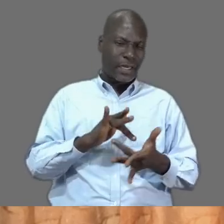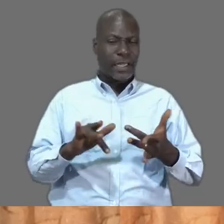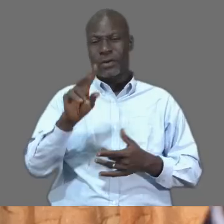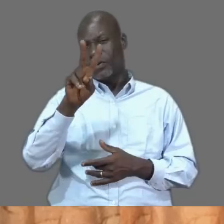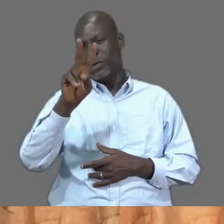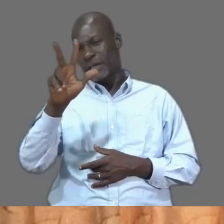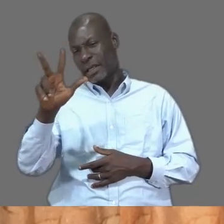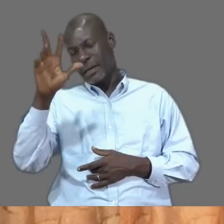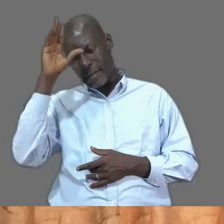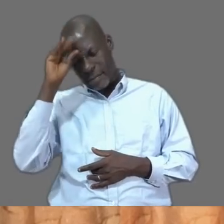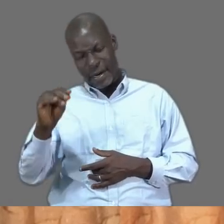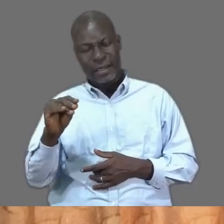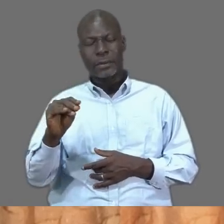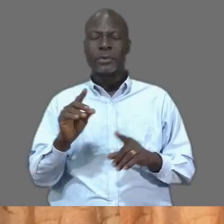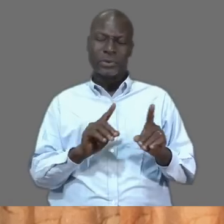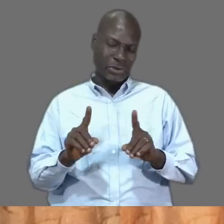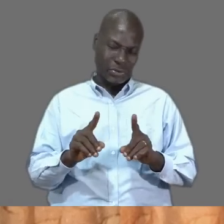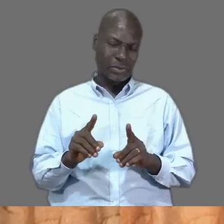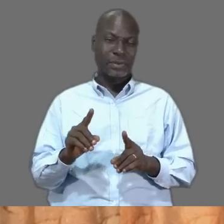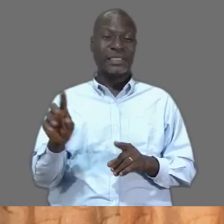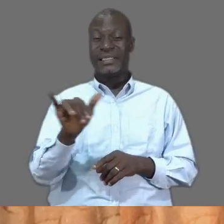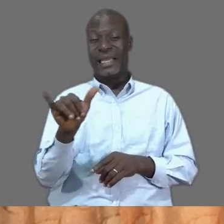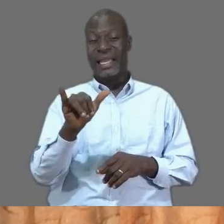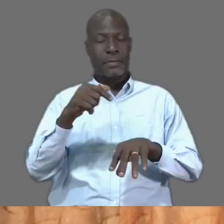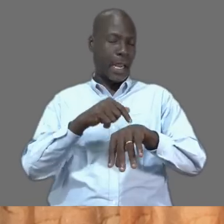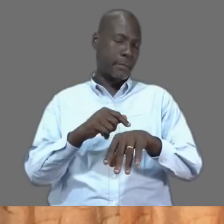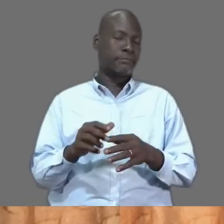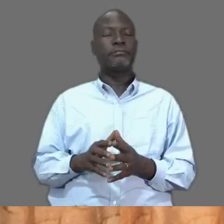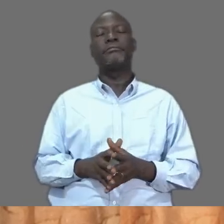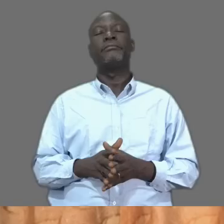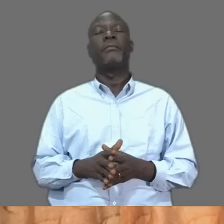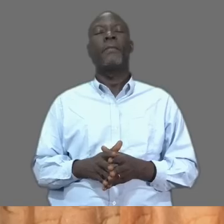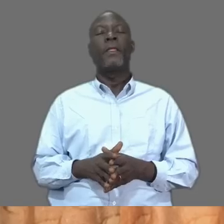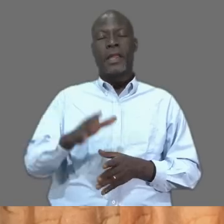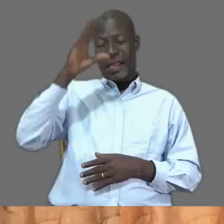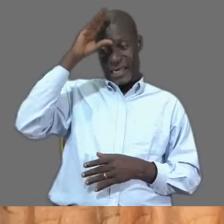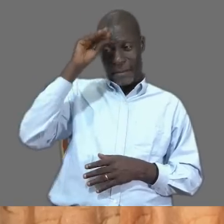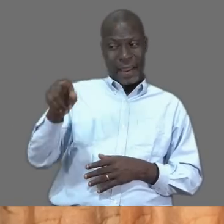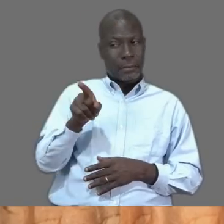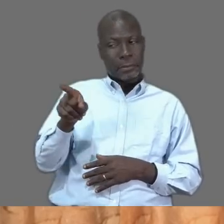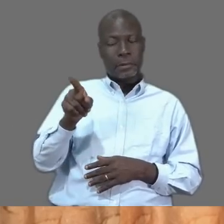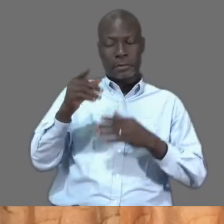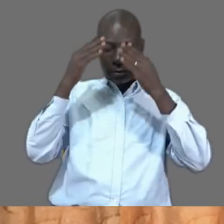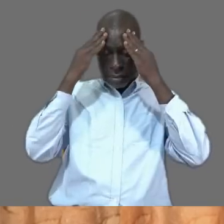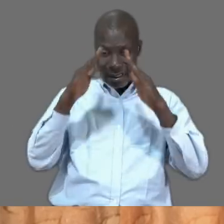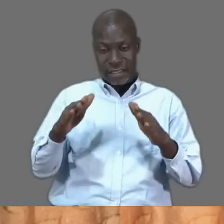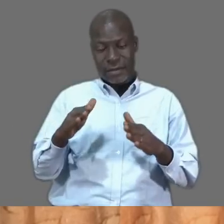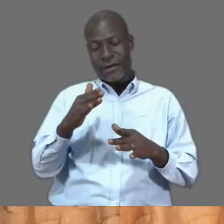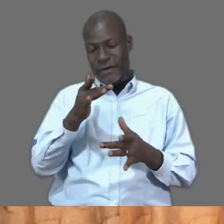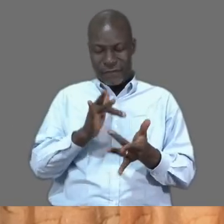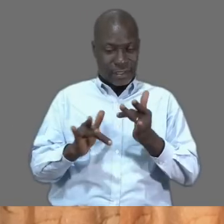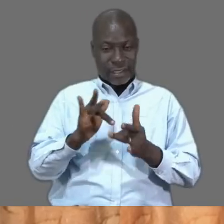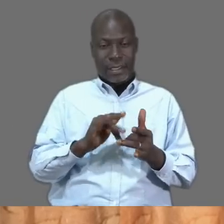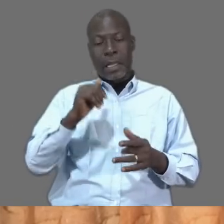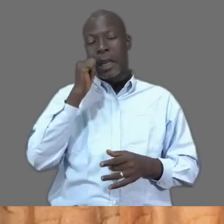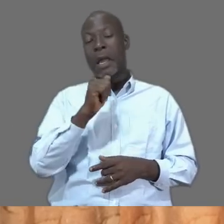mienu miensa enan ene wono omtwe empra at the same time ono ba ma no onim se ono empra na wo twen no so oba no